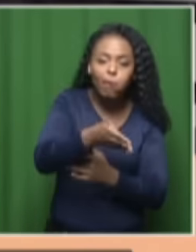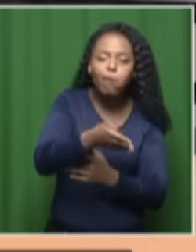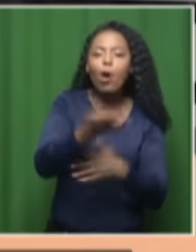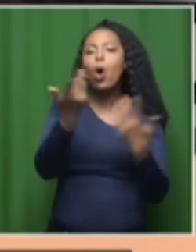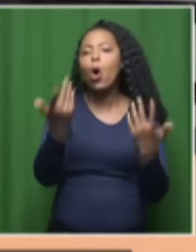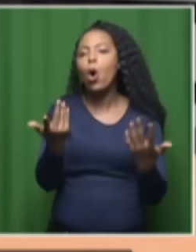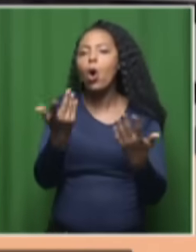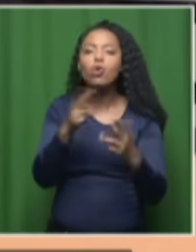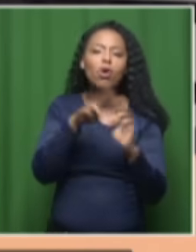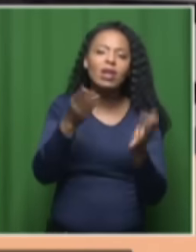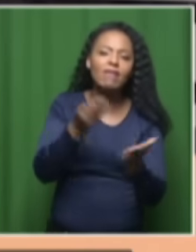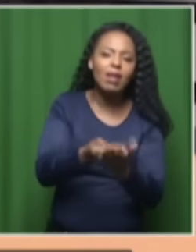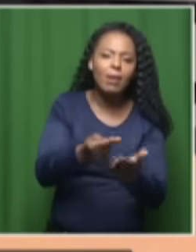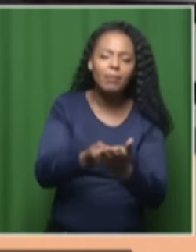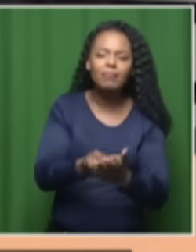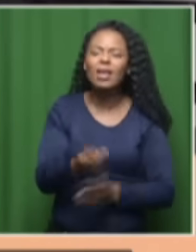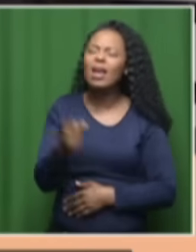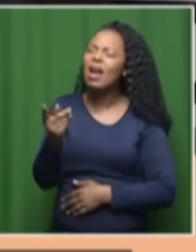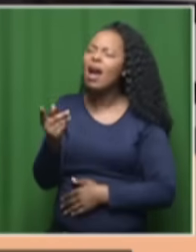So how much do we need